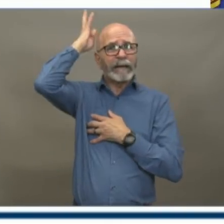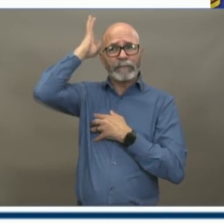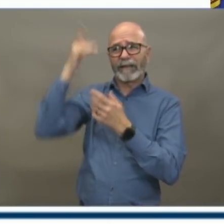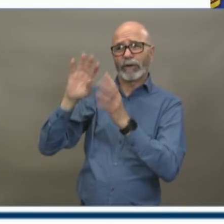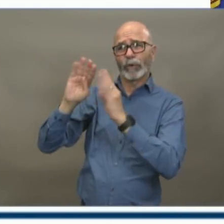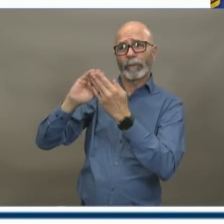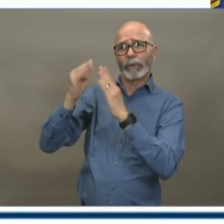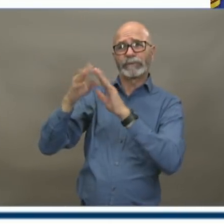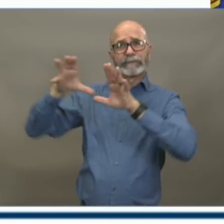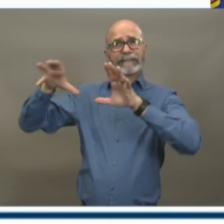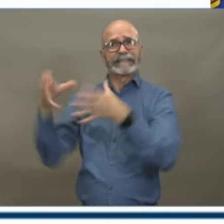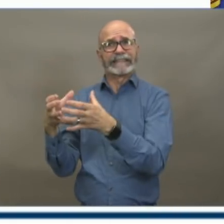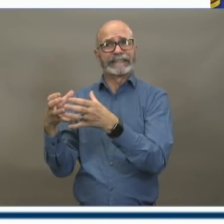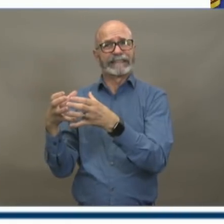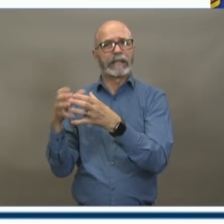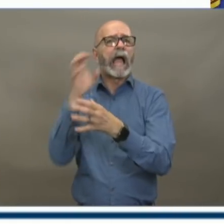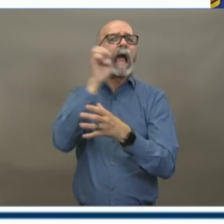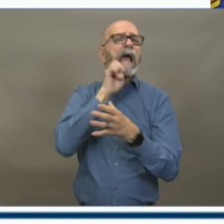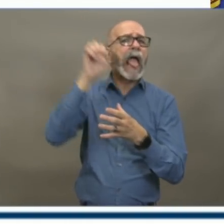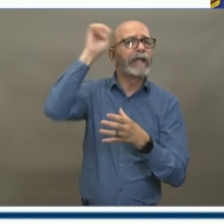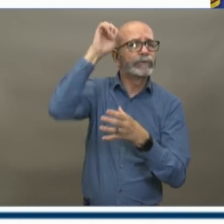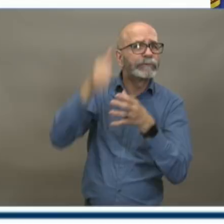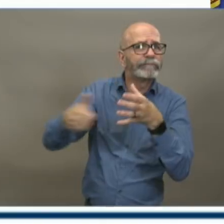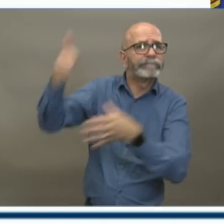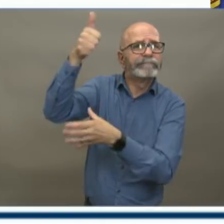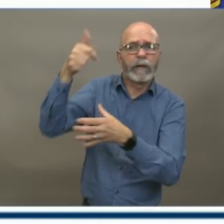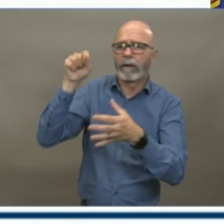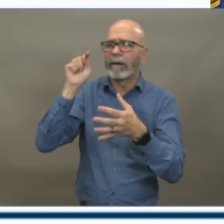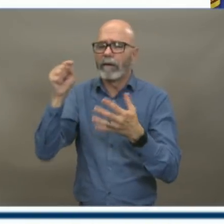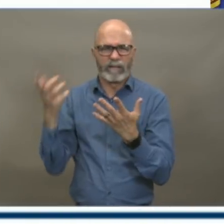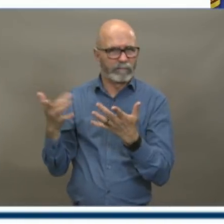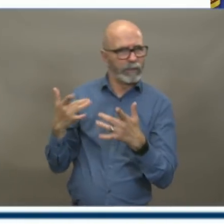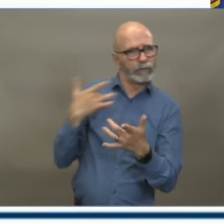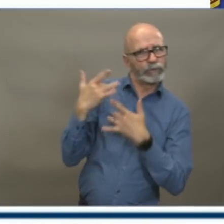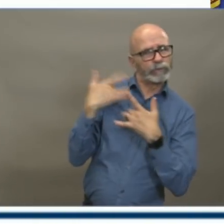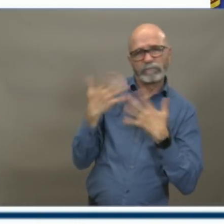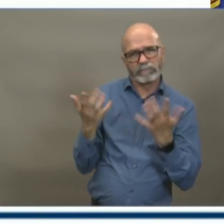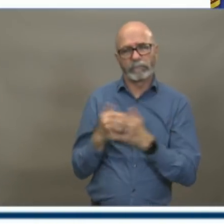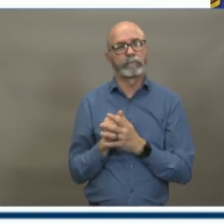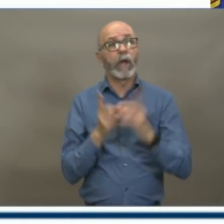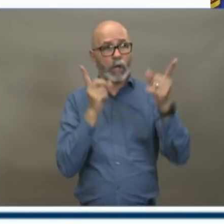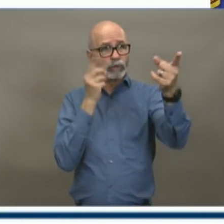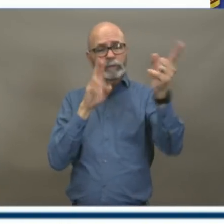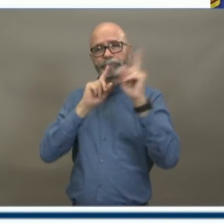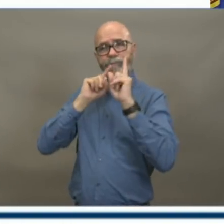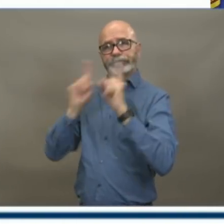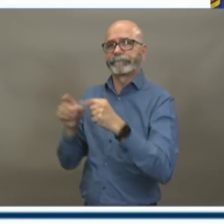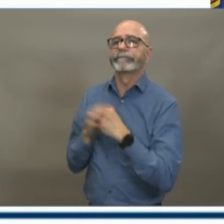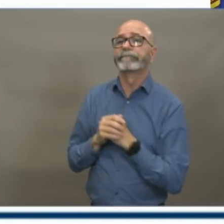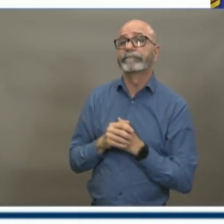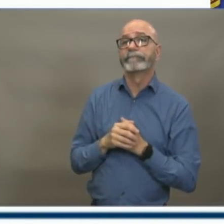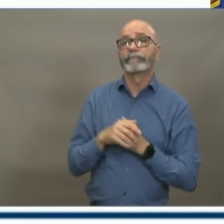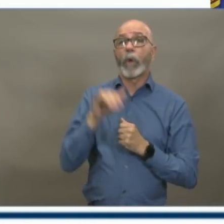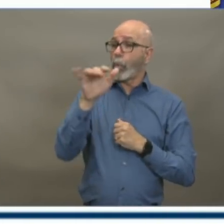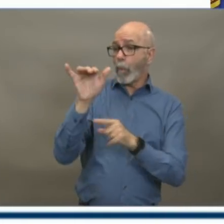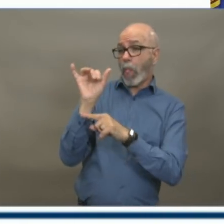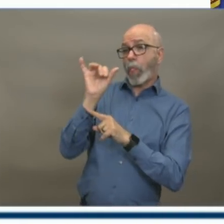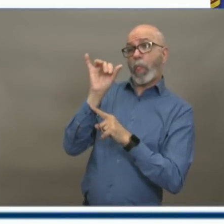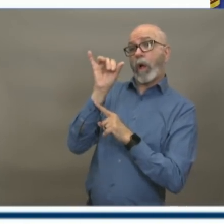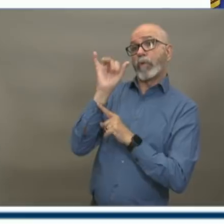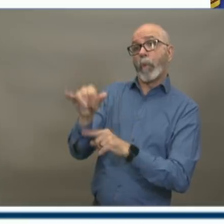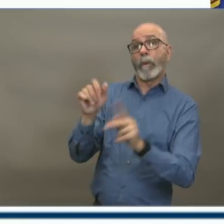be prioritized. So two things. Our vaccine expert panel are people who are there for their expertise in immunology